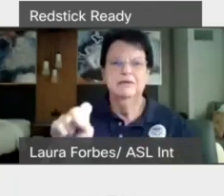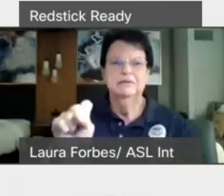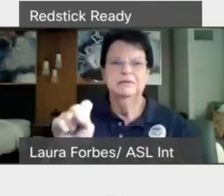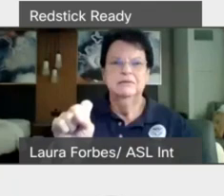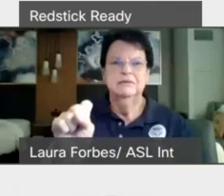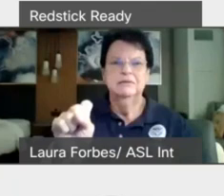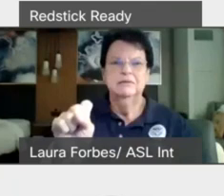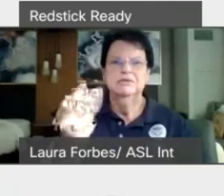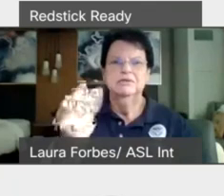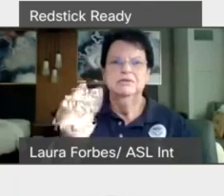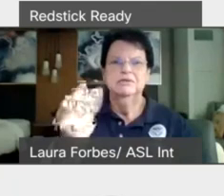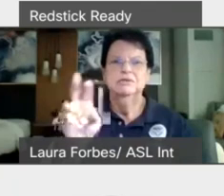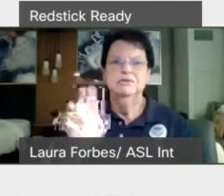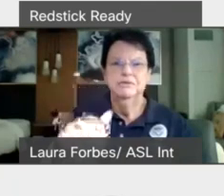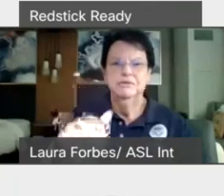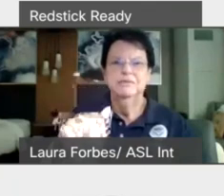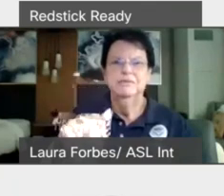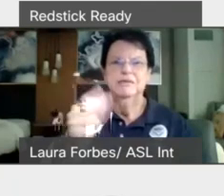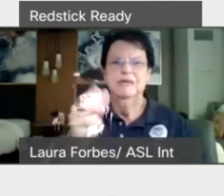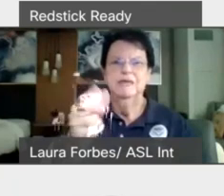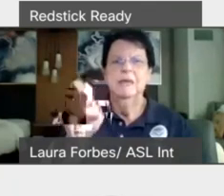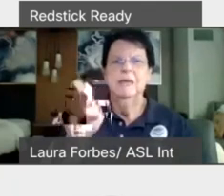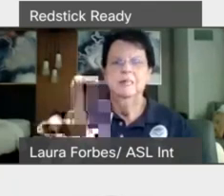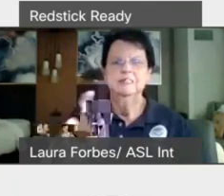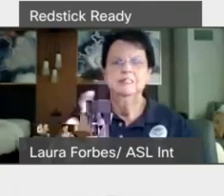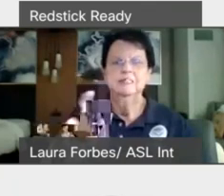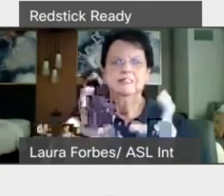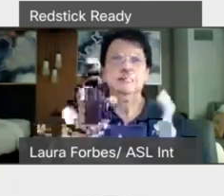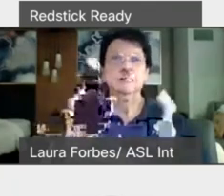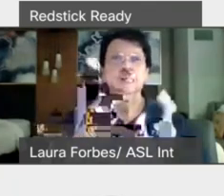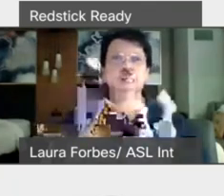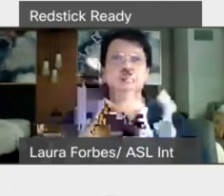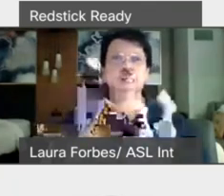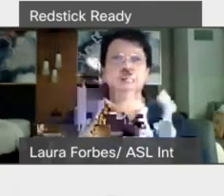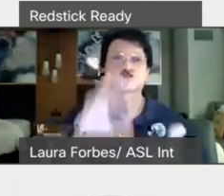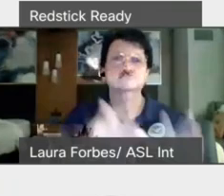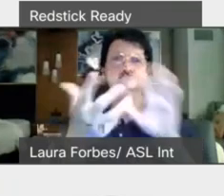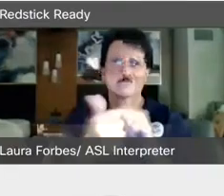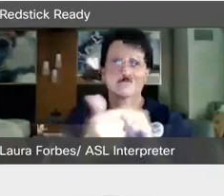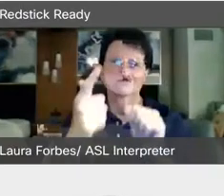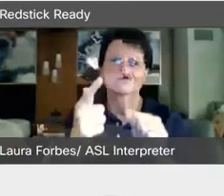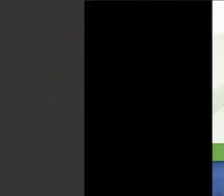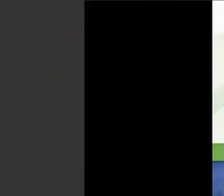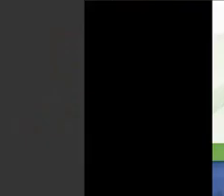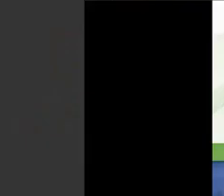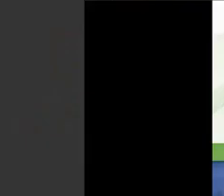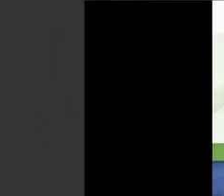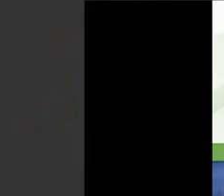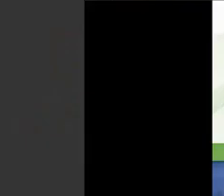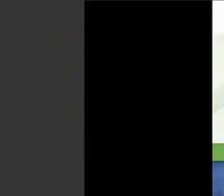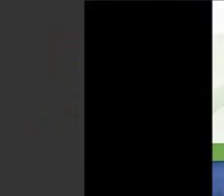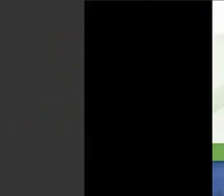Howard. She will give you an update on the Disaster Supplemental Nutrition Assistance Program.